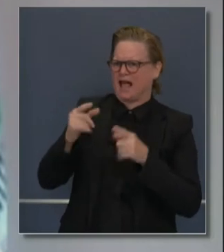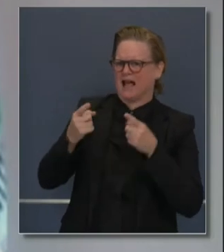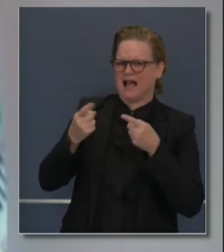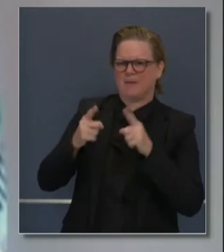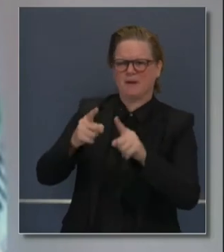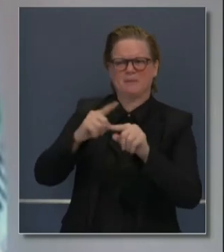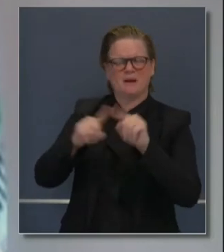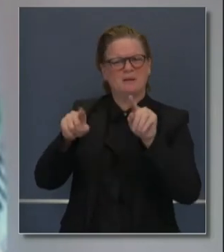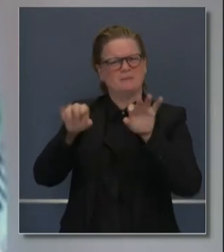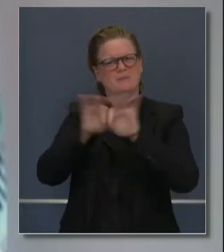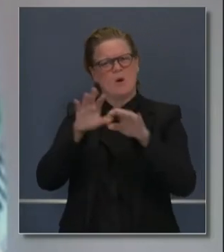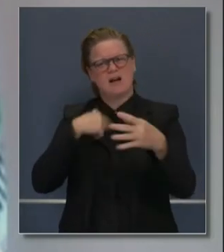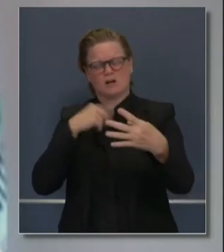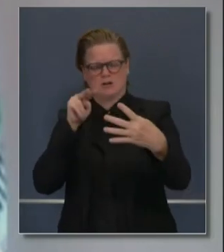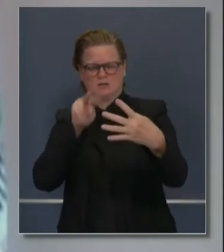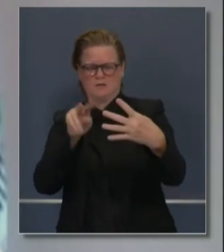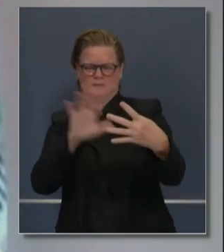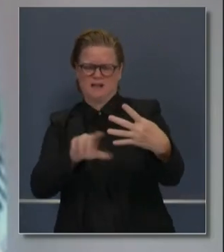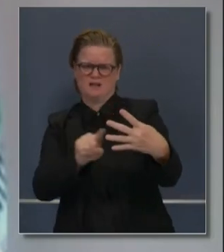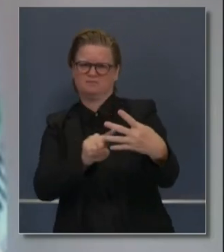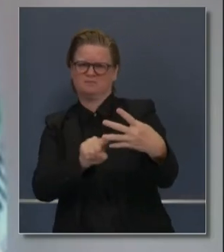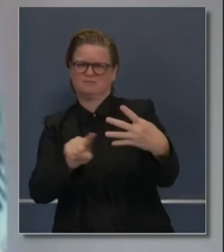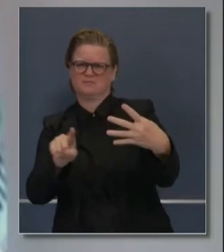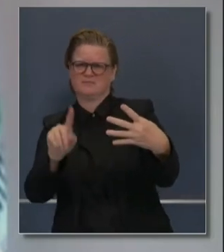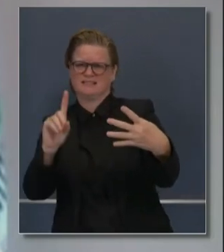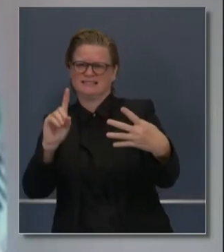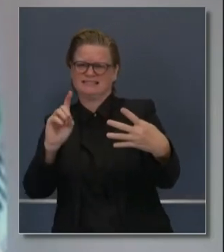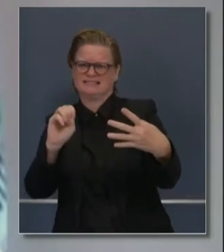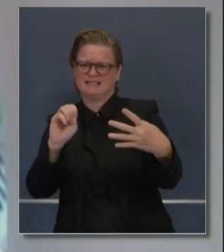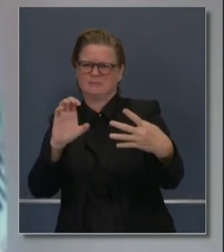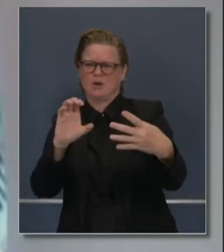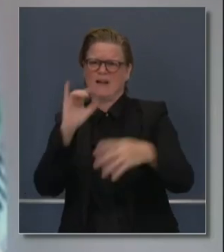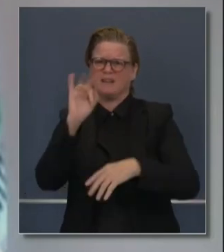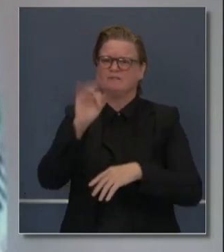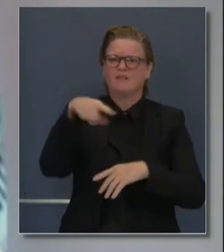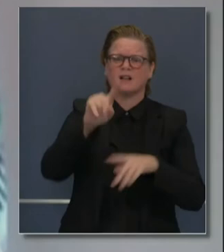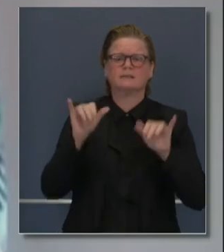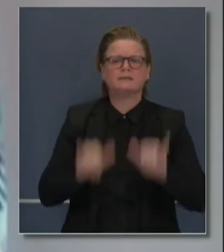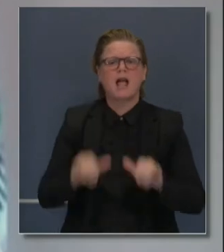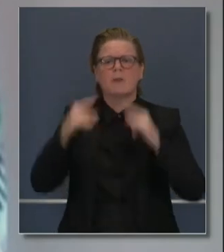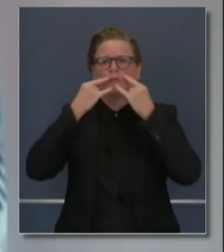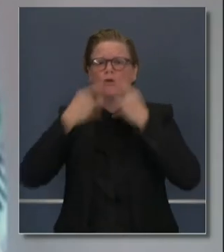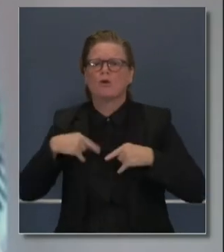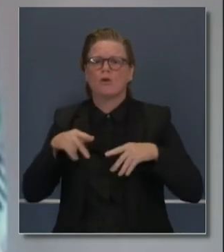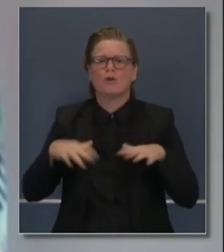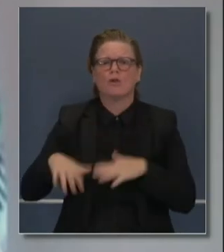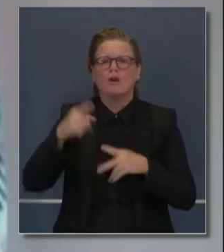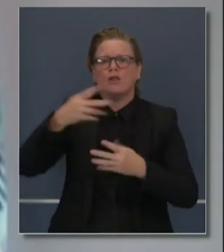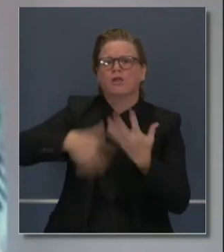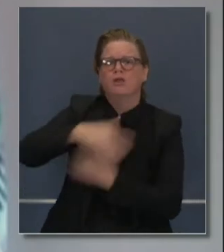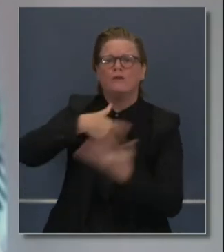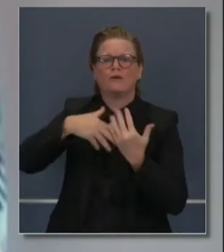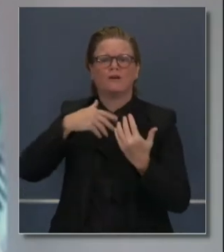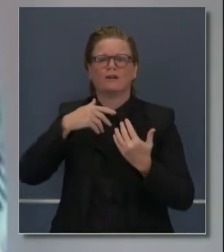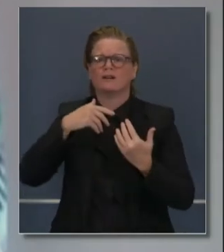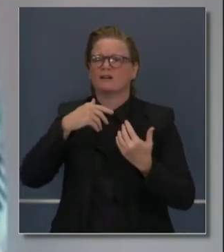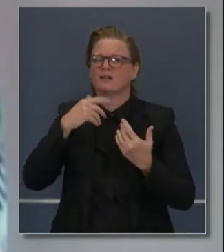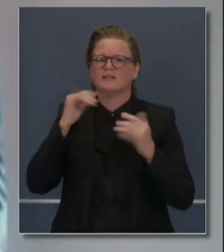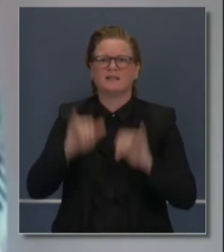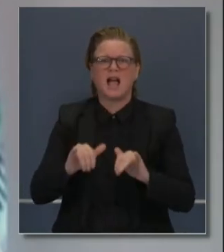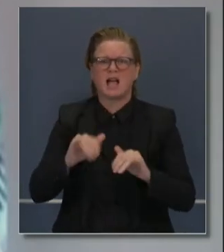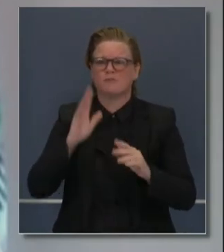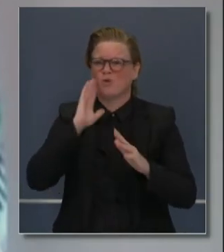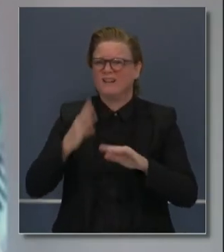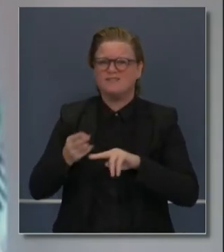anticipate, if we don't make changes to how transmission is going today, we we may have some limitations, some